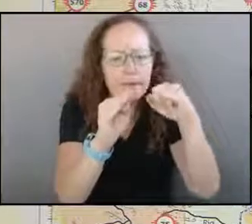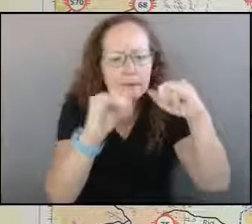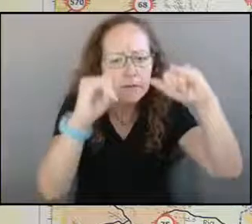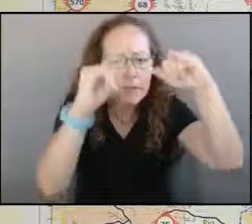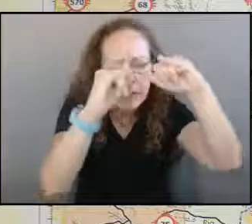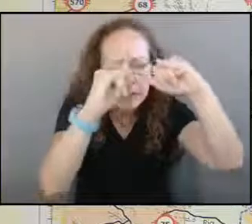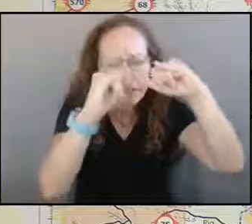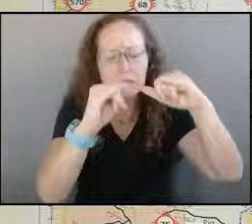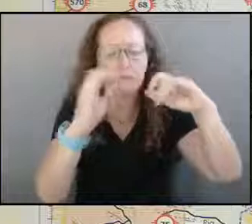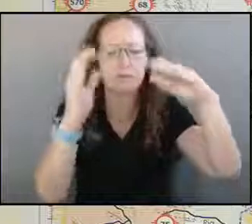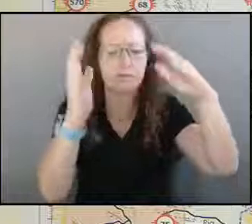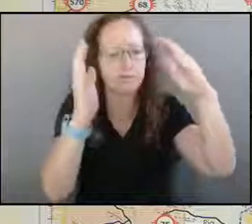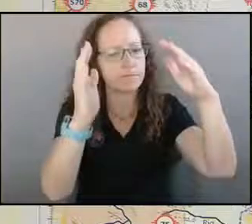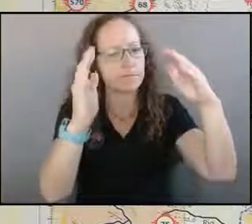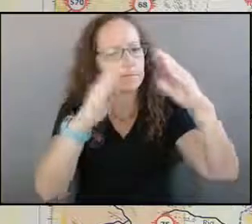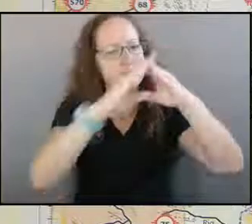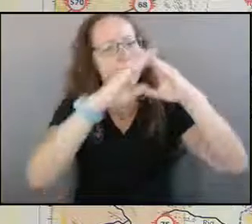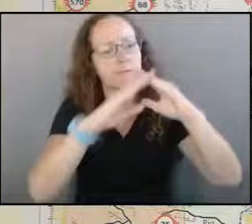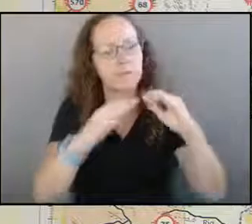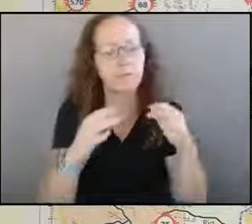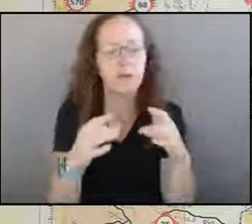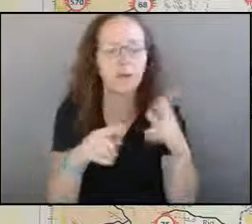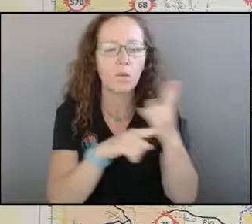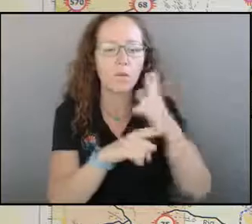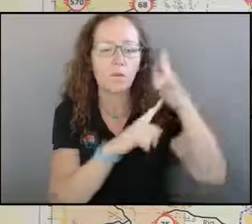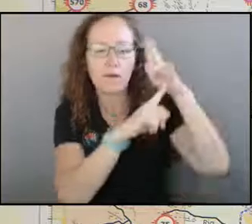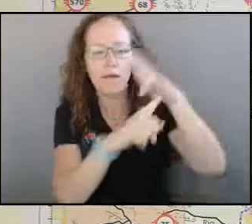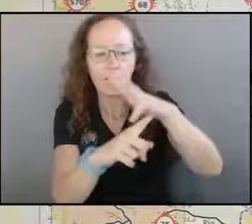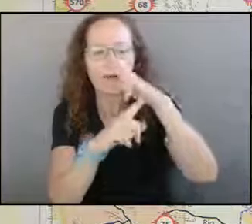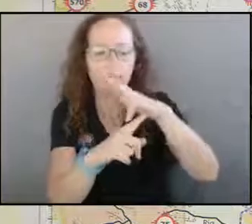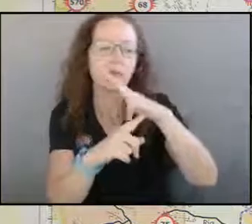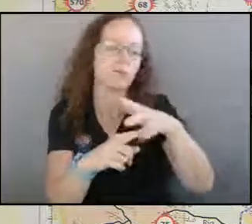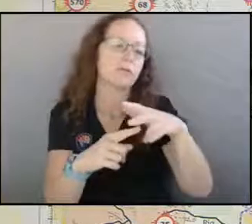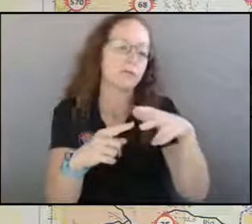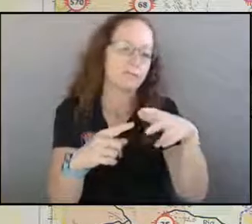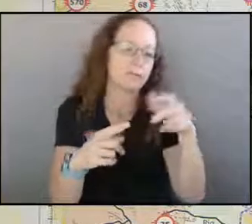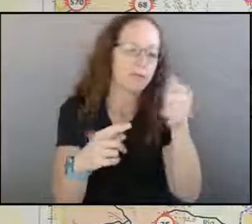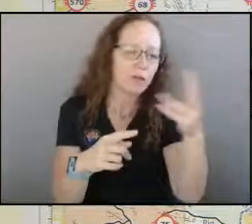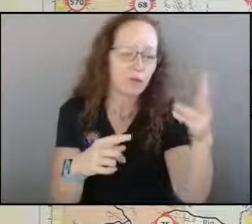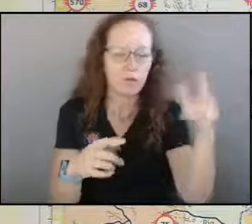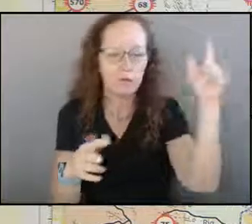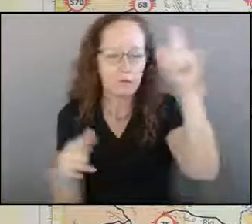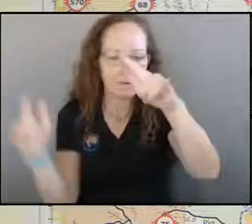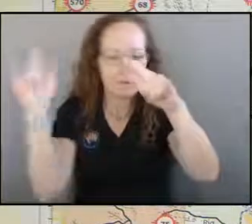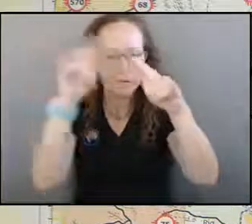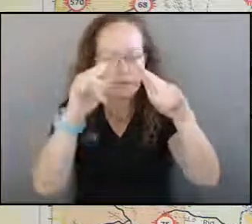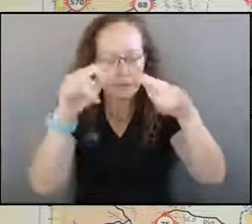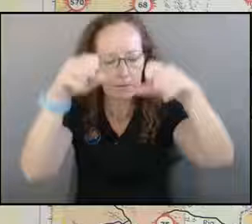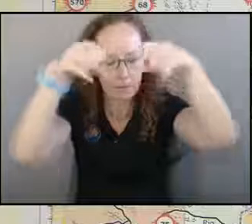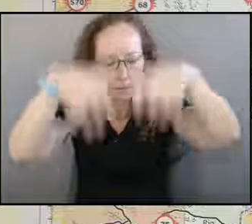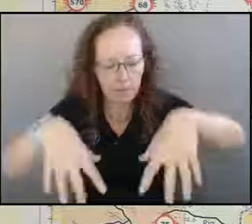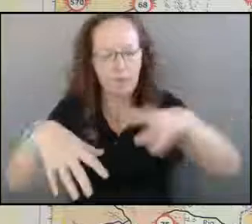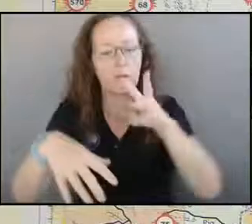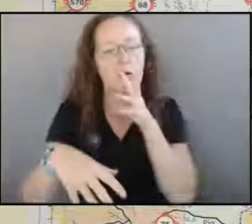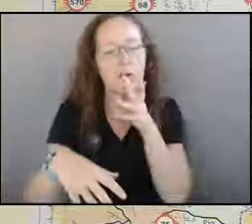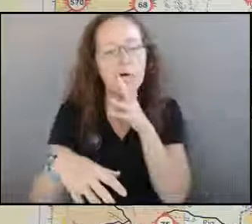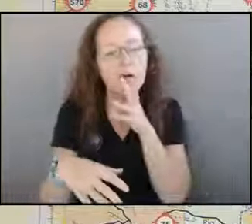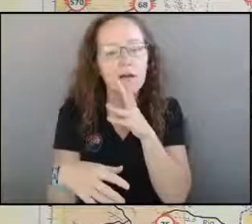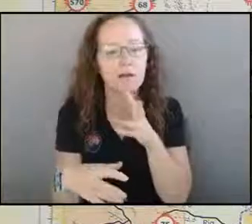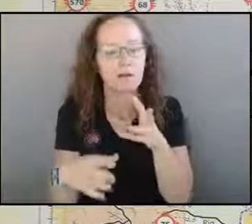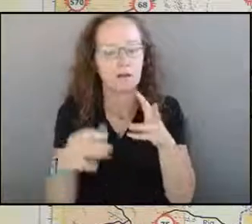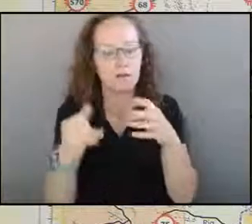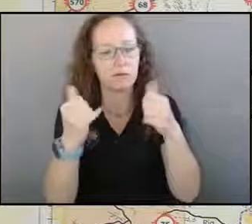the tips of these two areas, so that they could work on continuing this line up and around, and ideally getting it tied